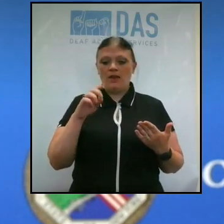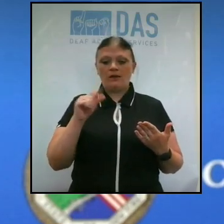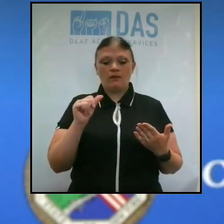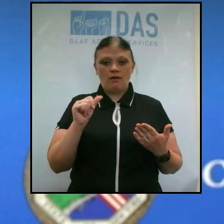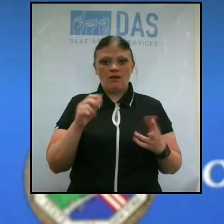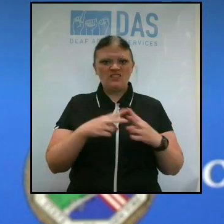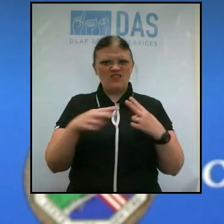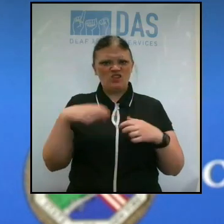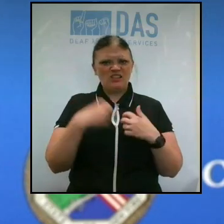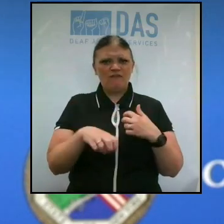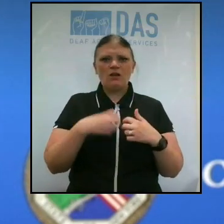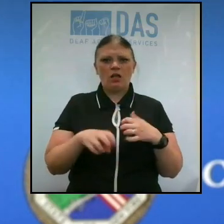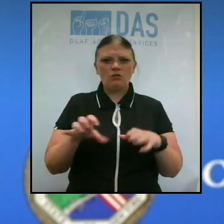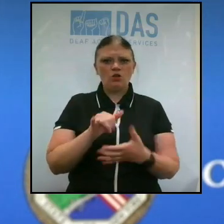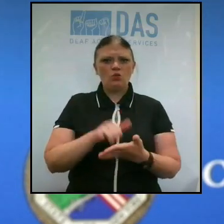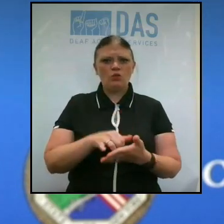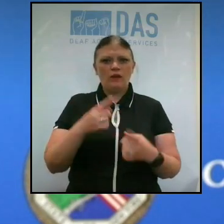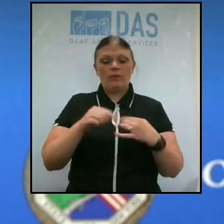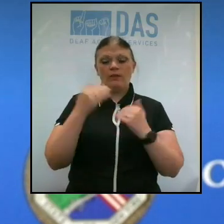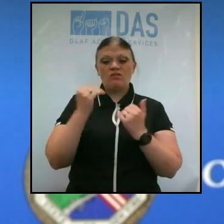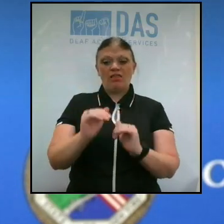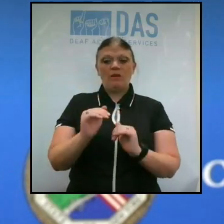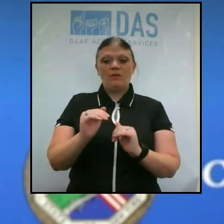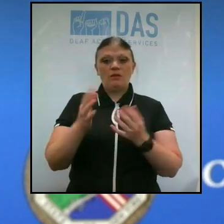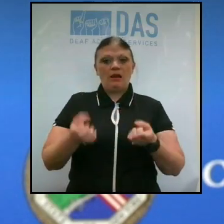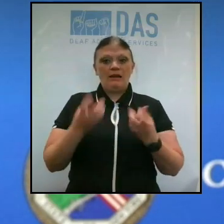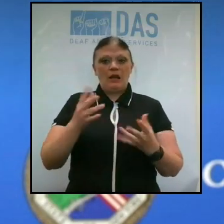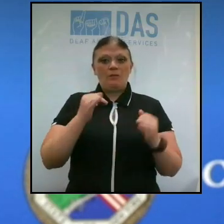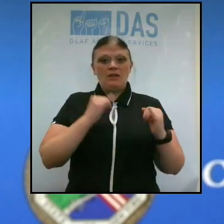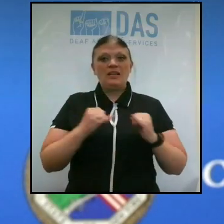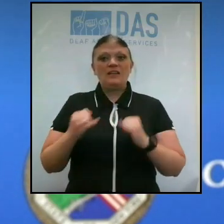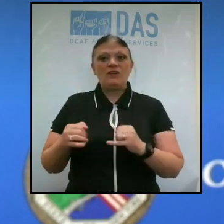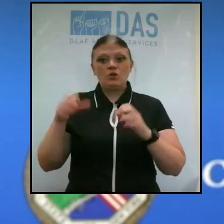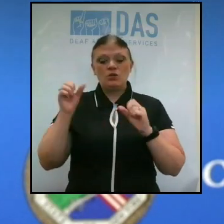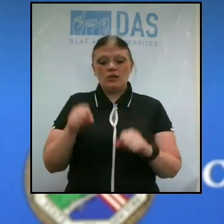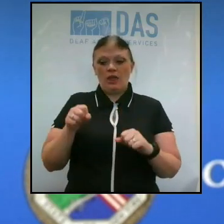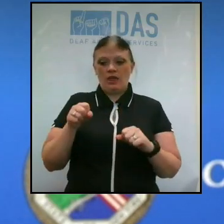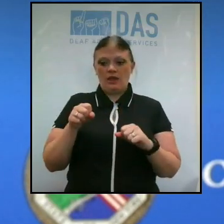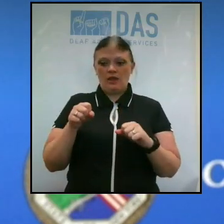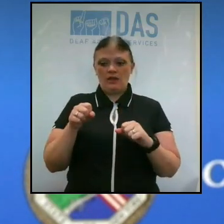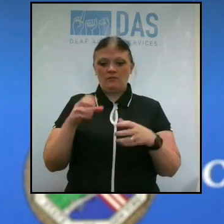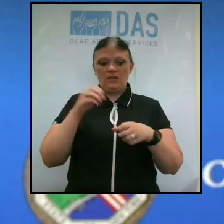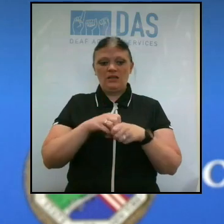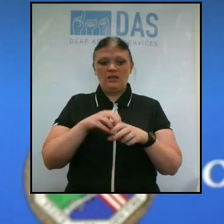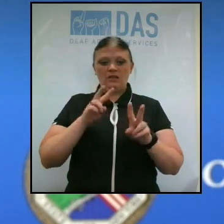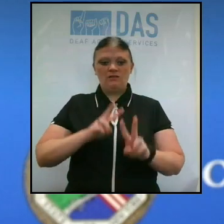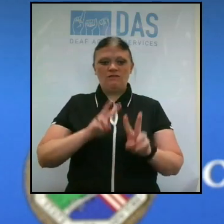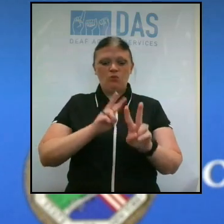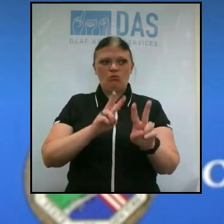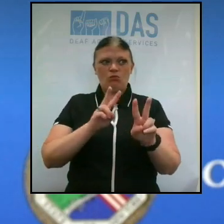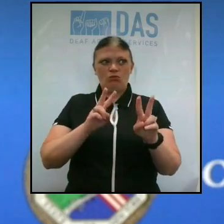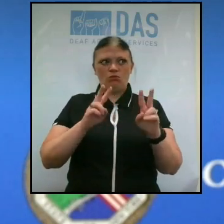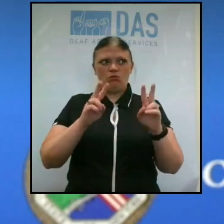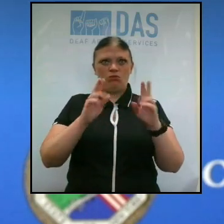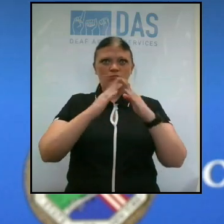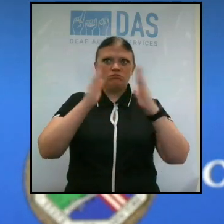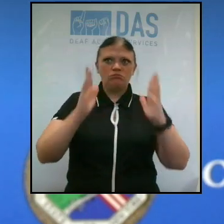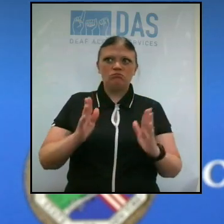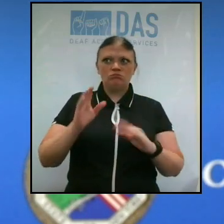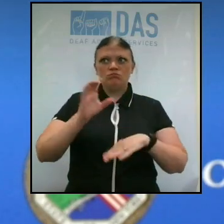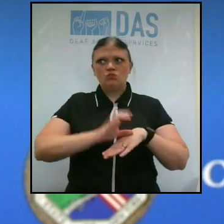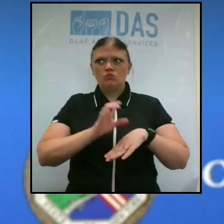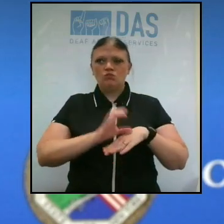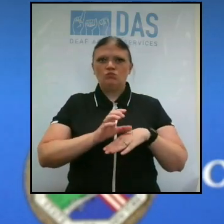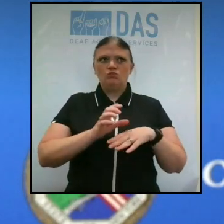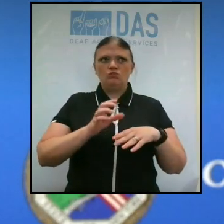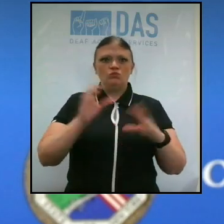and it's very difficult to do it when there's a limitation on how many individuals can be in a funeral parlor or church, no more than